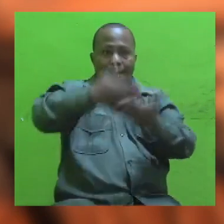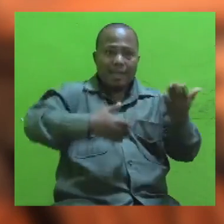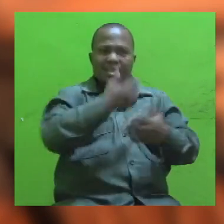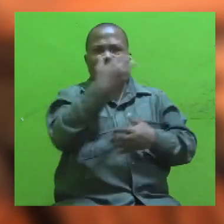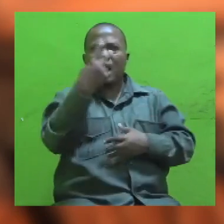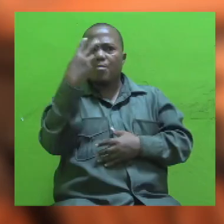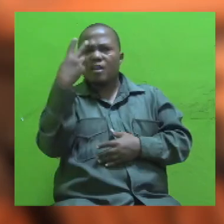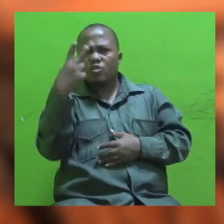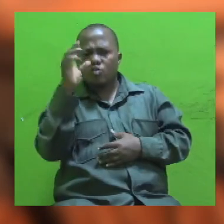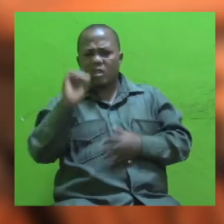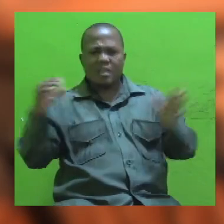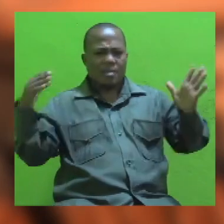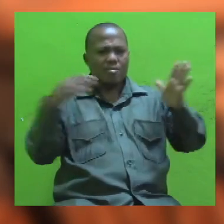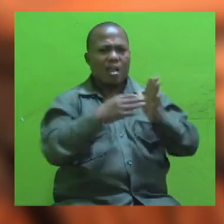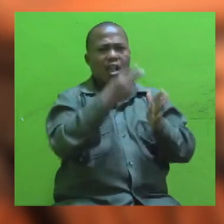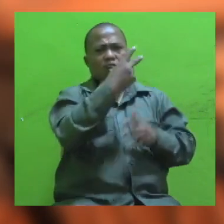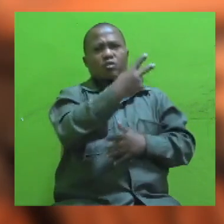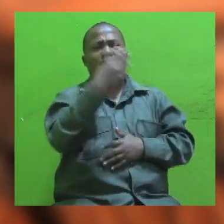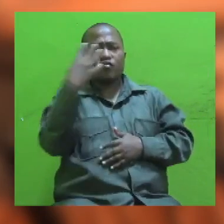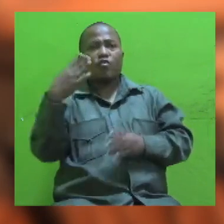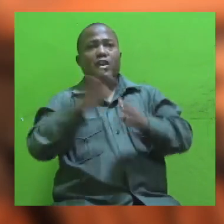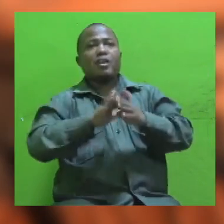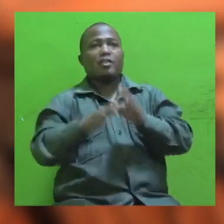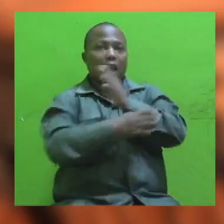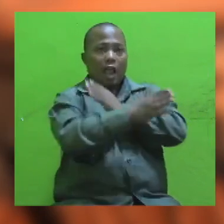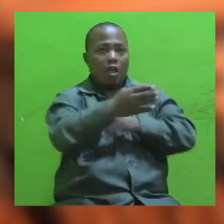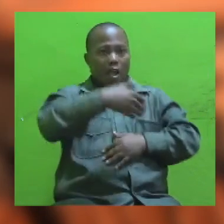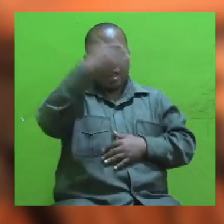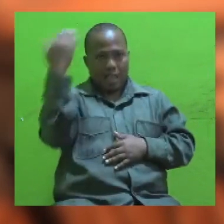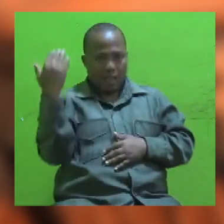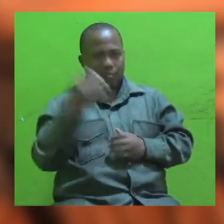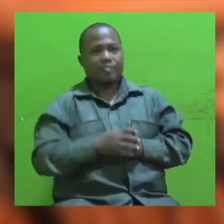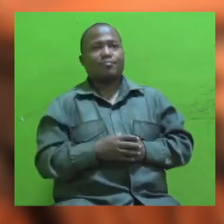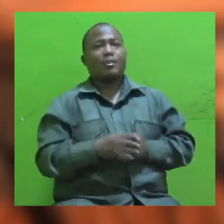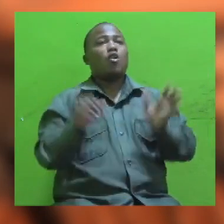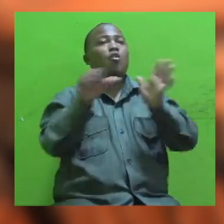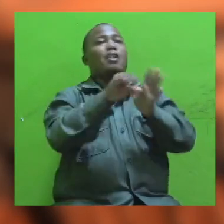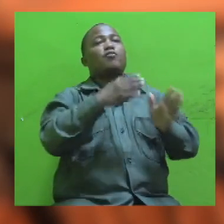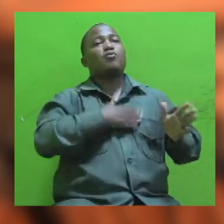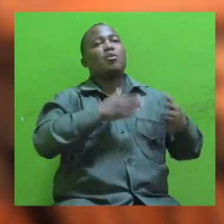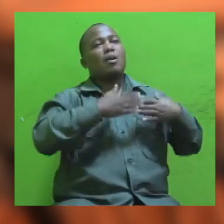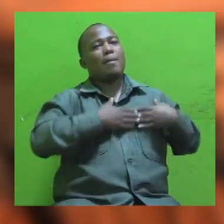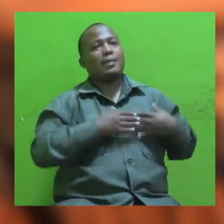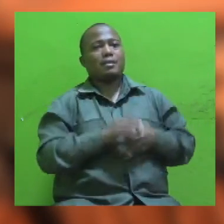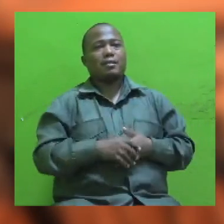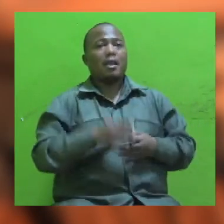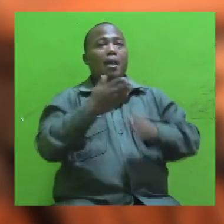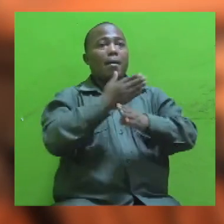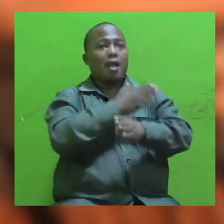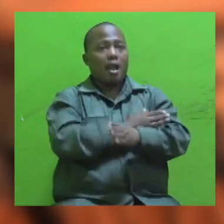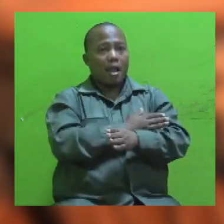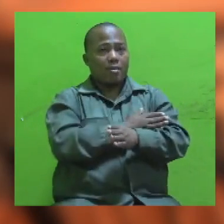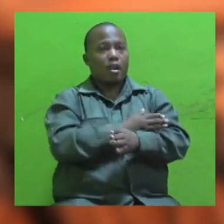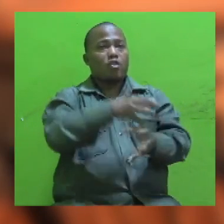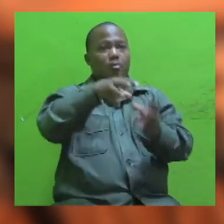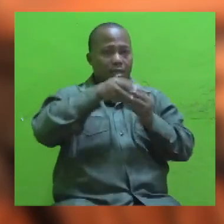see a lot of things concerning local government and how that is working. My dear students, before wind up, I